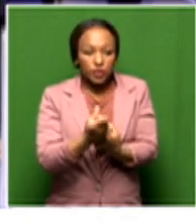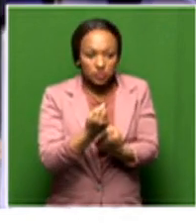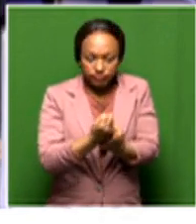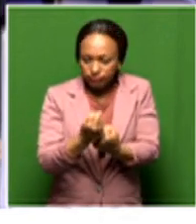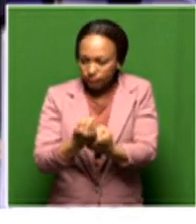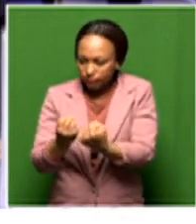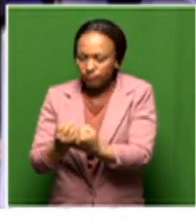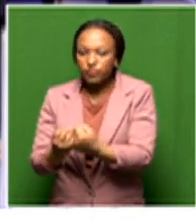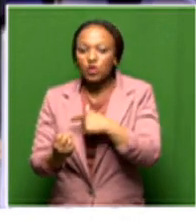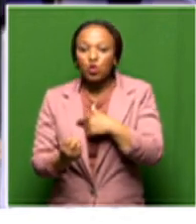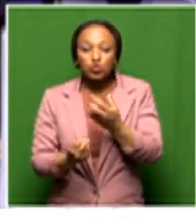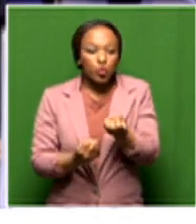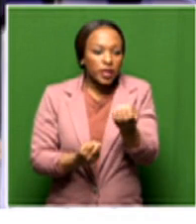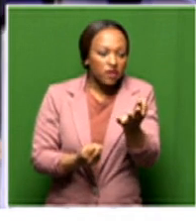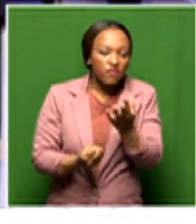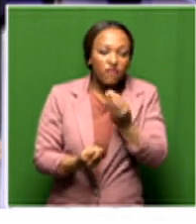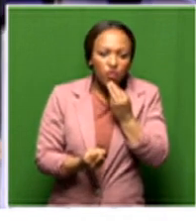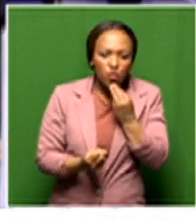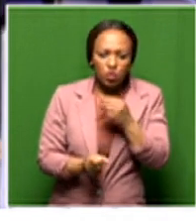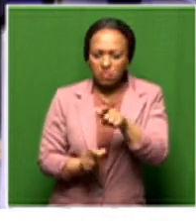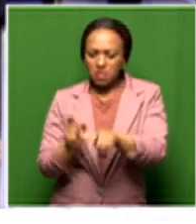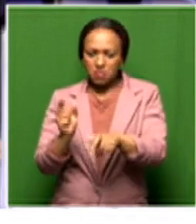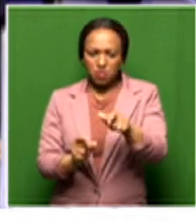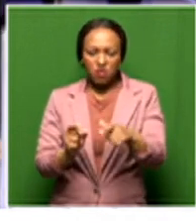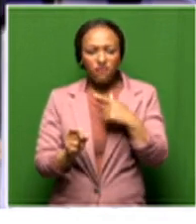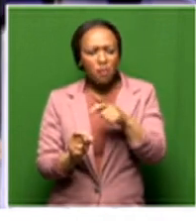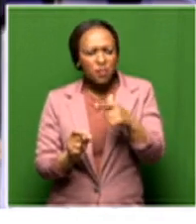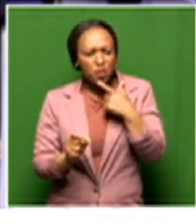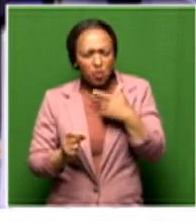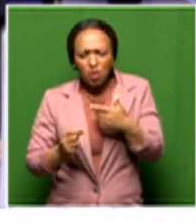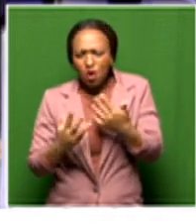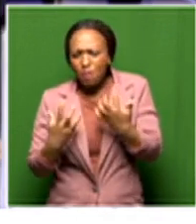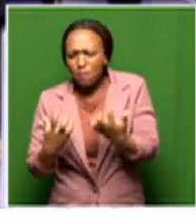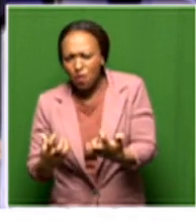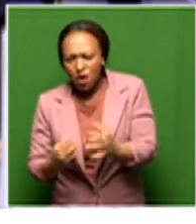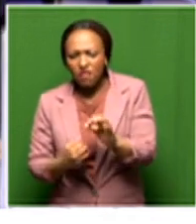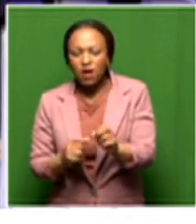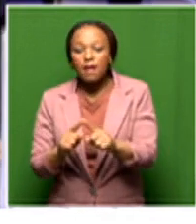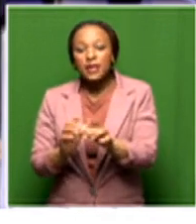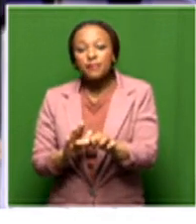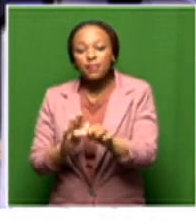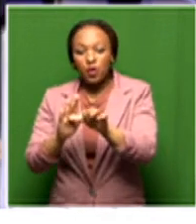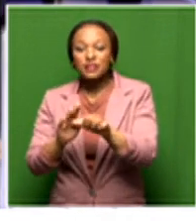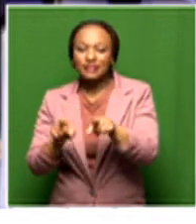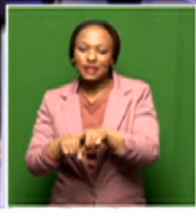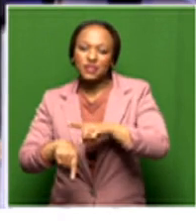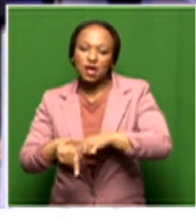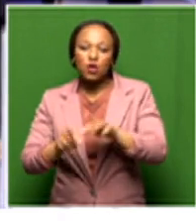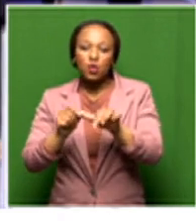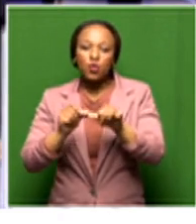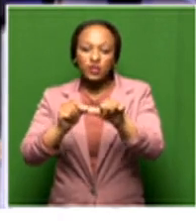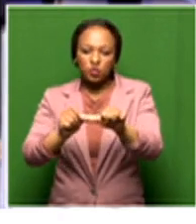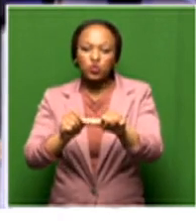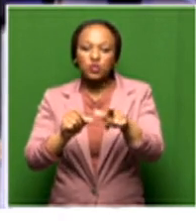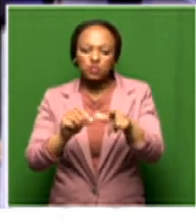support putting food on the table to destitute families, is also quite important to ensure that we continue